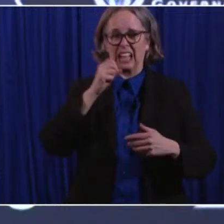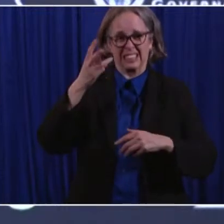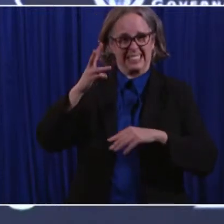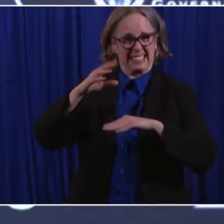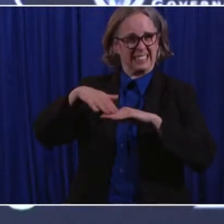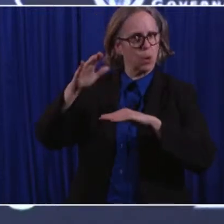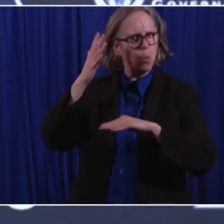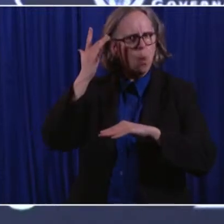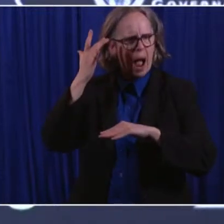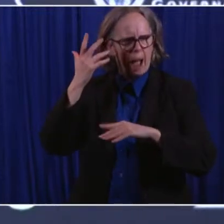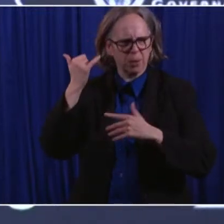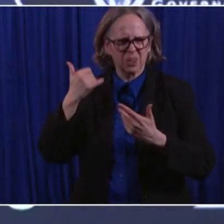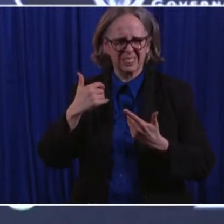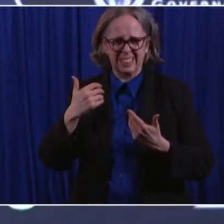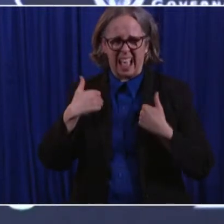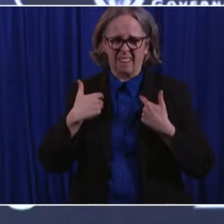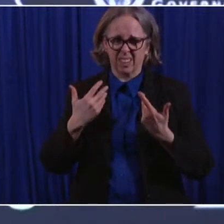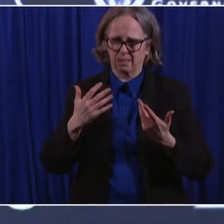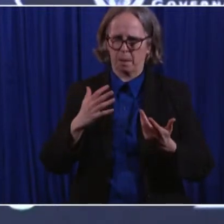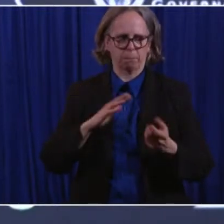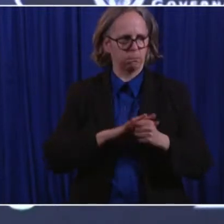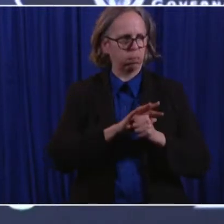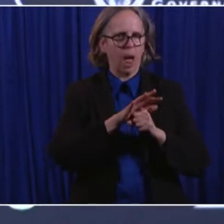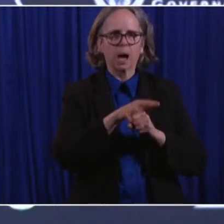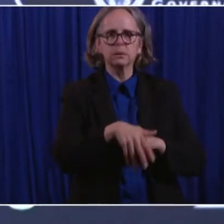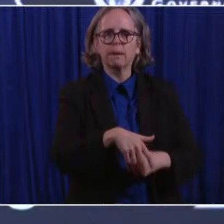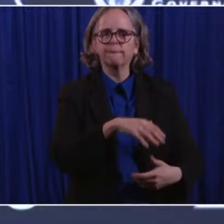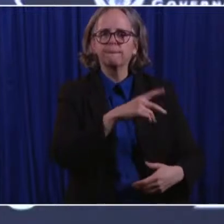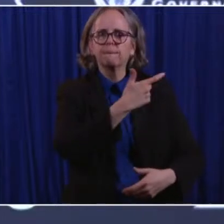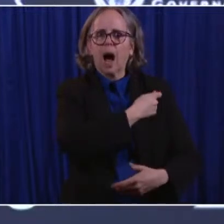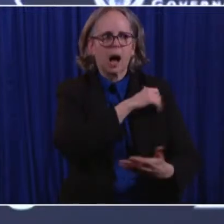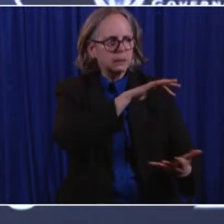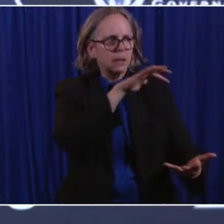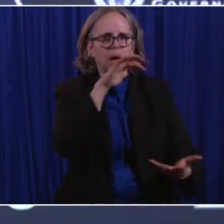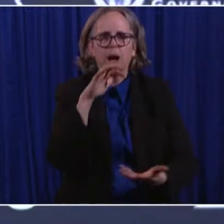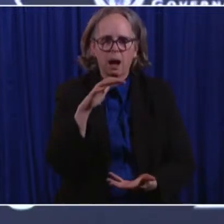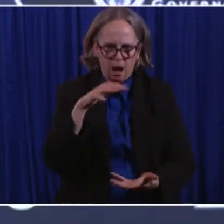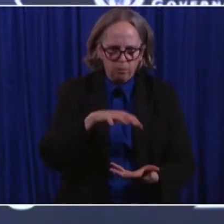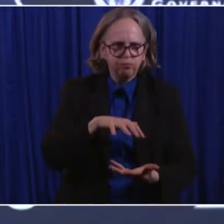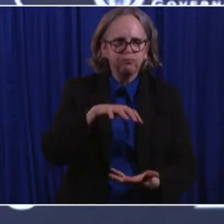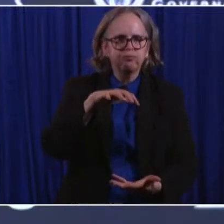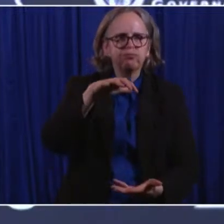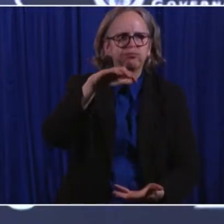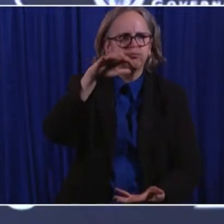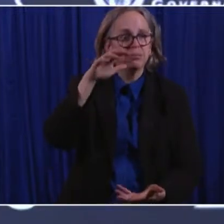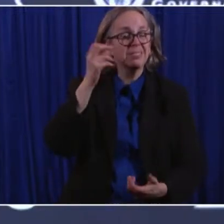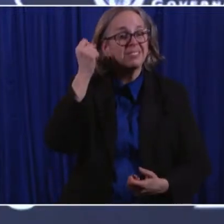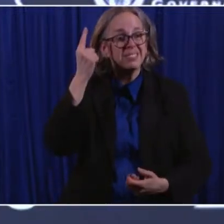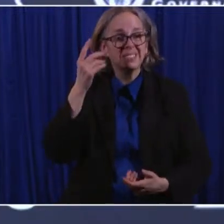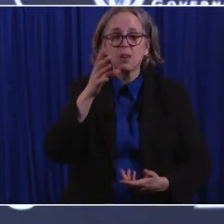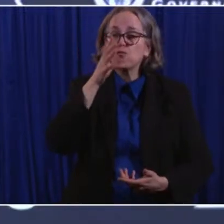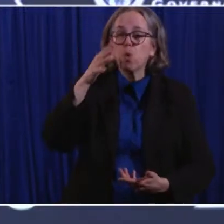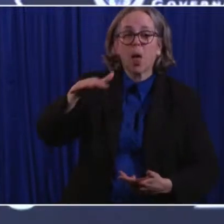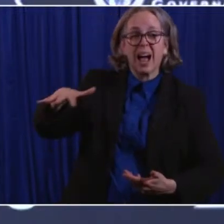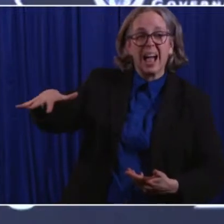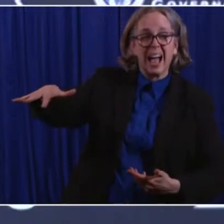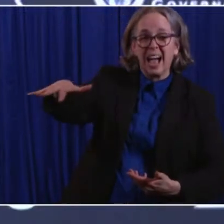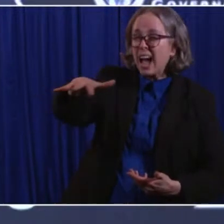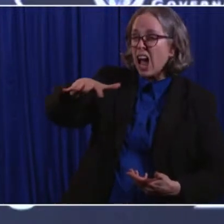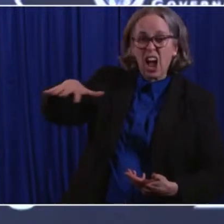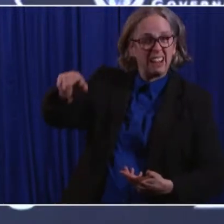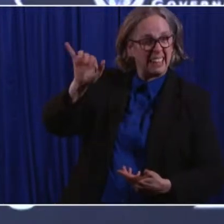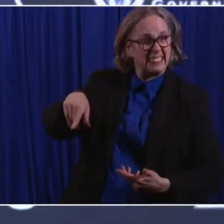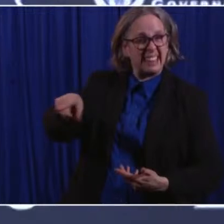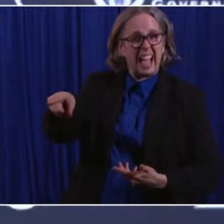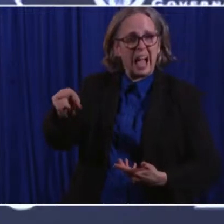sometimes. Candidly, many of our rural communities are not taking it as fast as we see it in our urban or